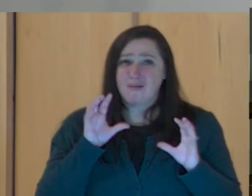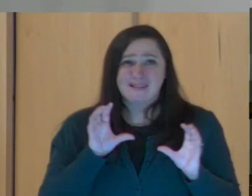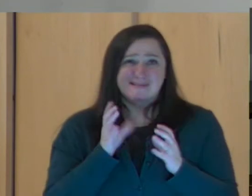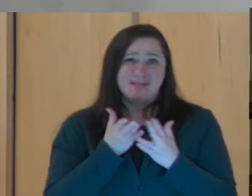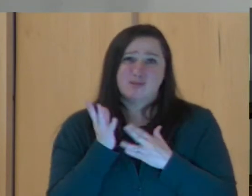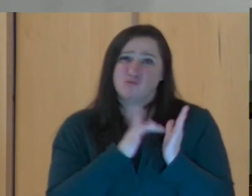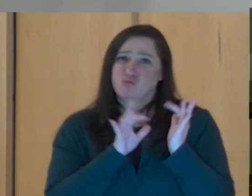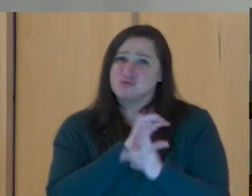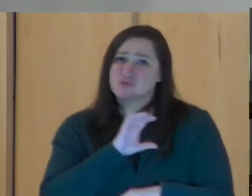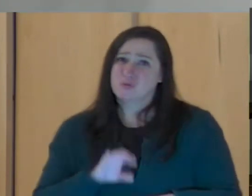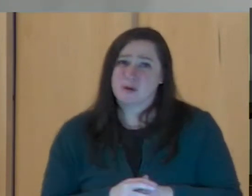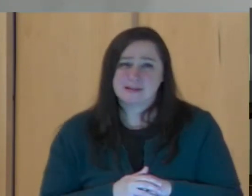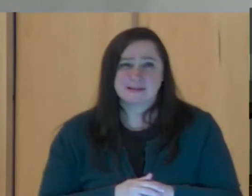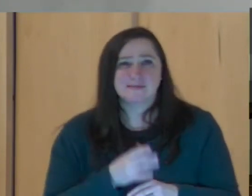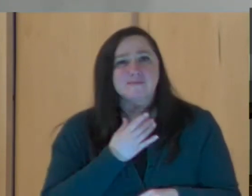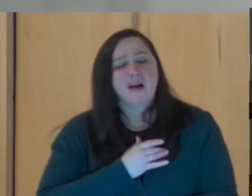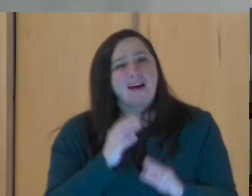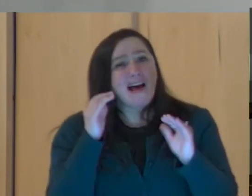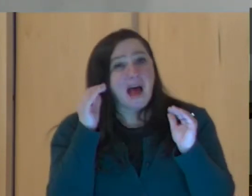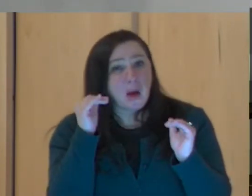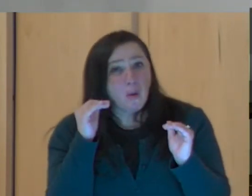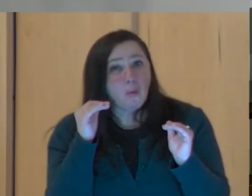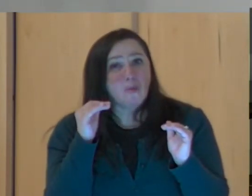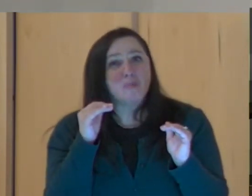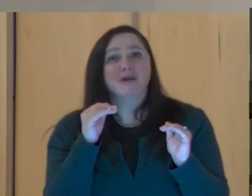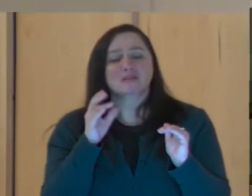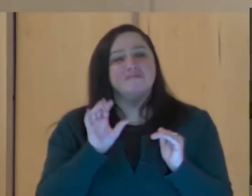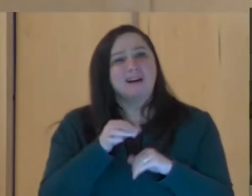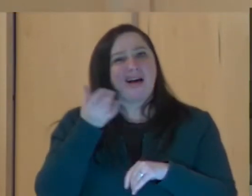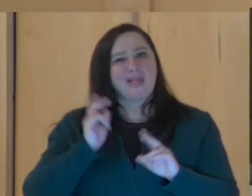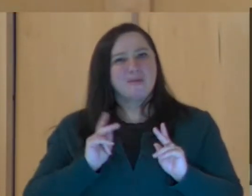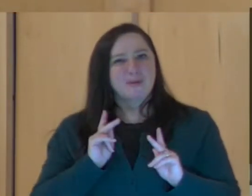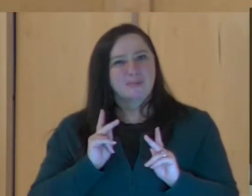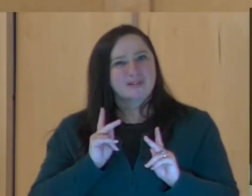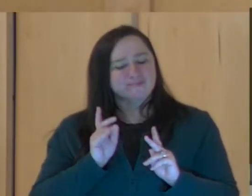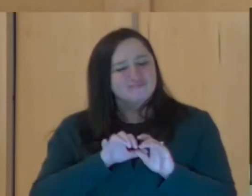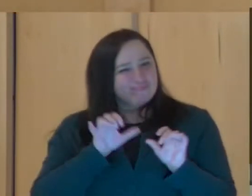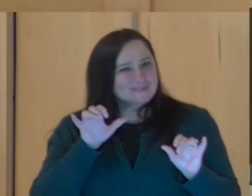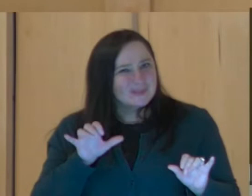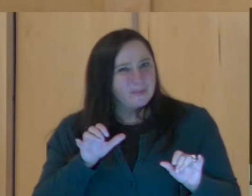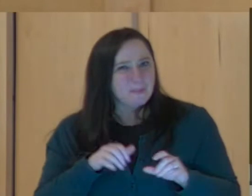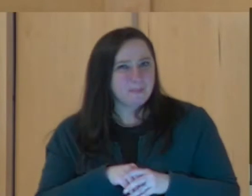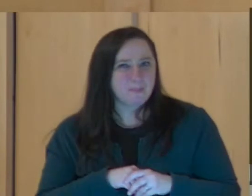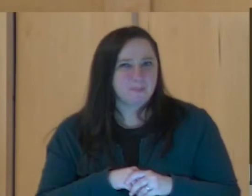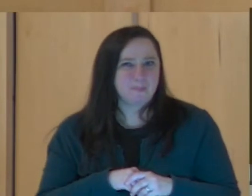And I'd hope, too, then, that that'd be true of others in your life, too.